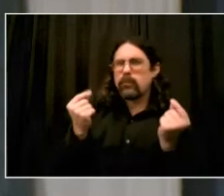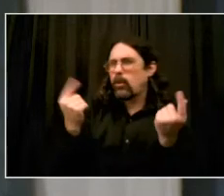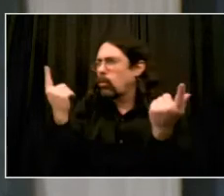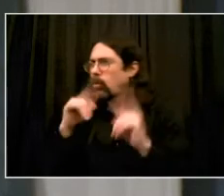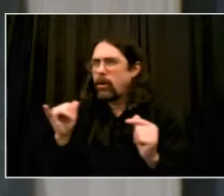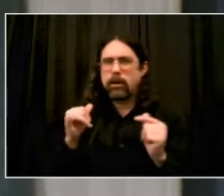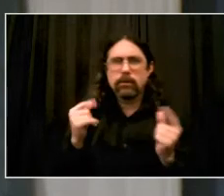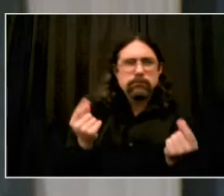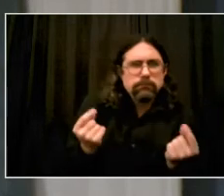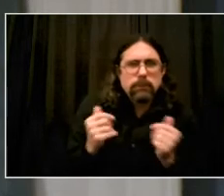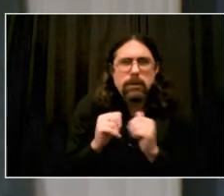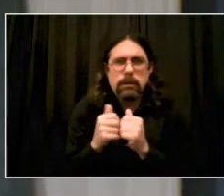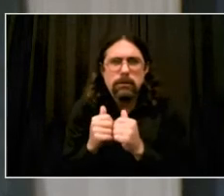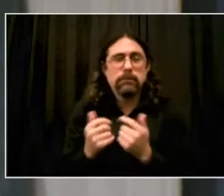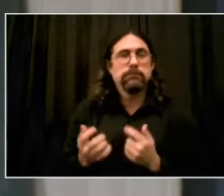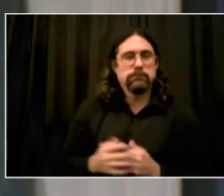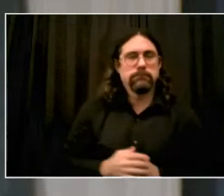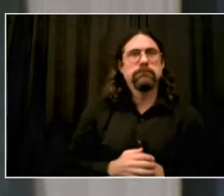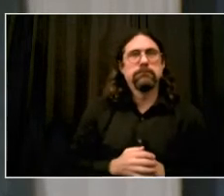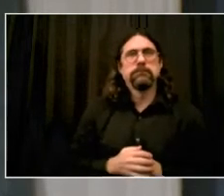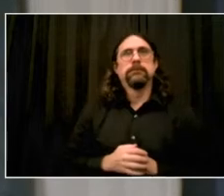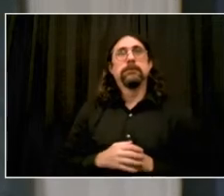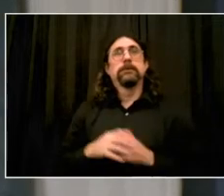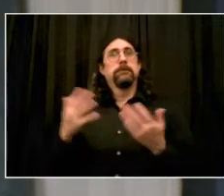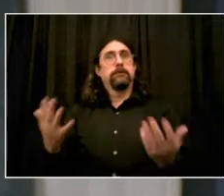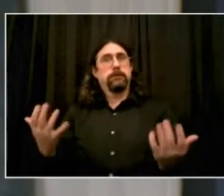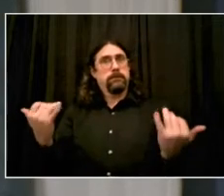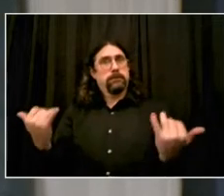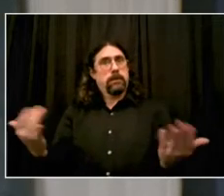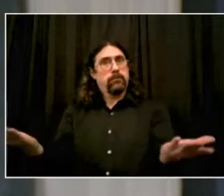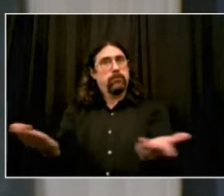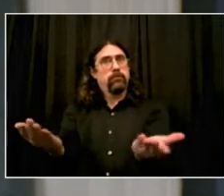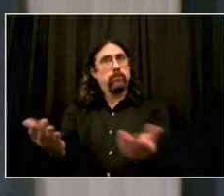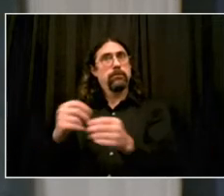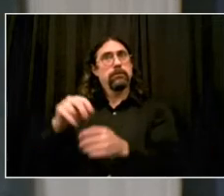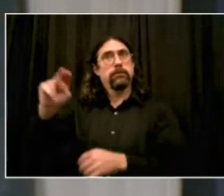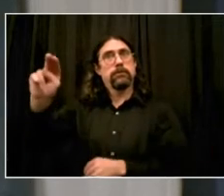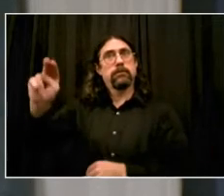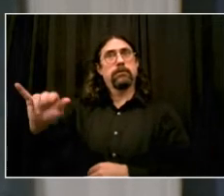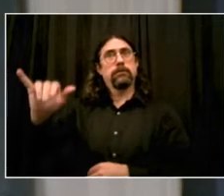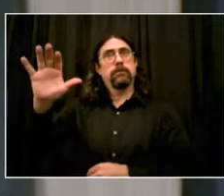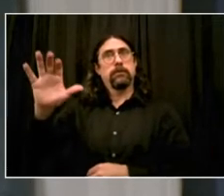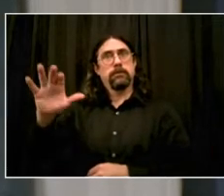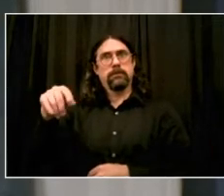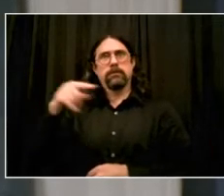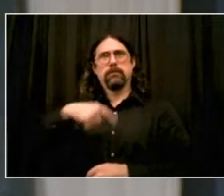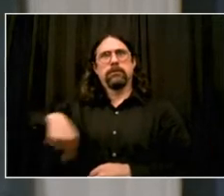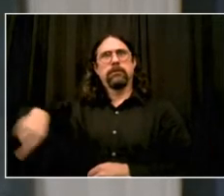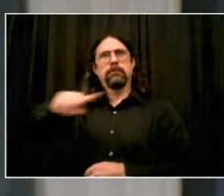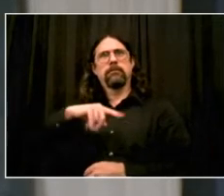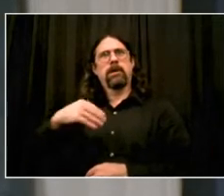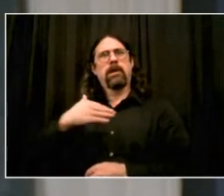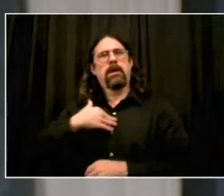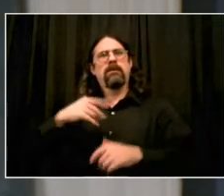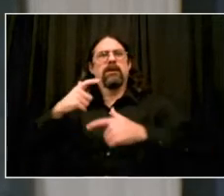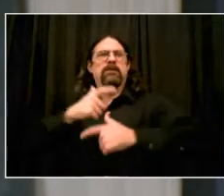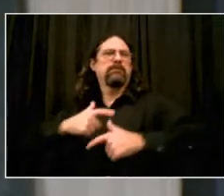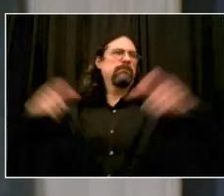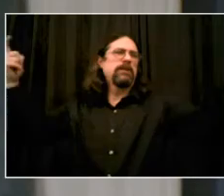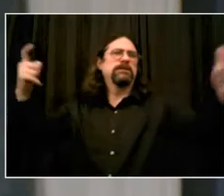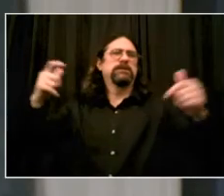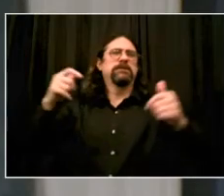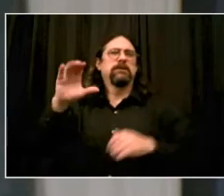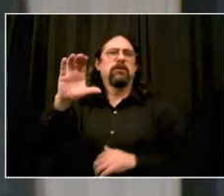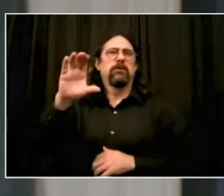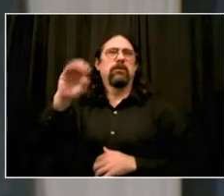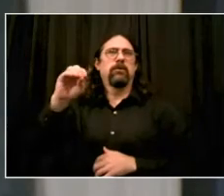Road, led by a woman of color, Adria Powell. These are real jobs for real people that make a real difference. And I'm especially heartened, Mr.